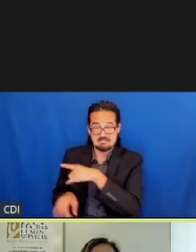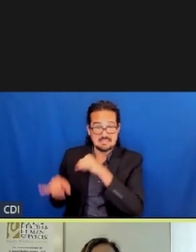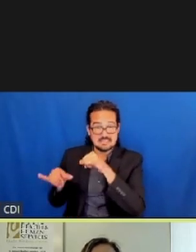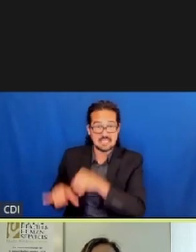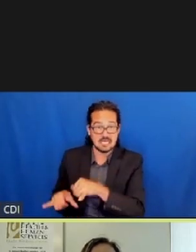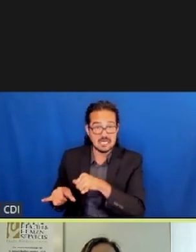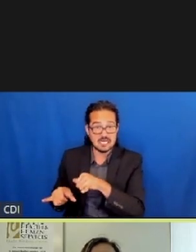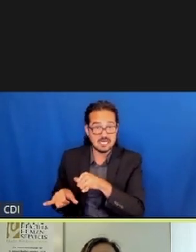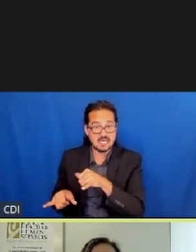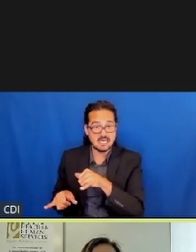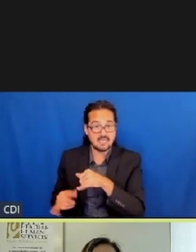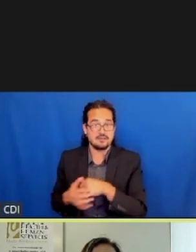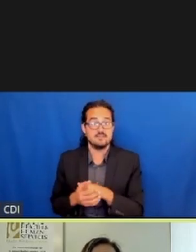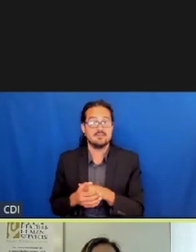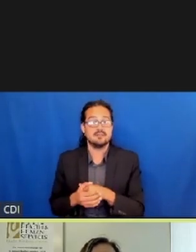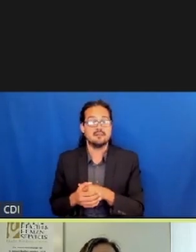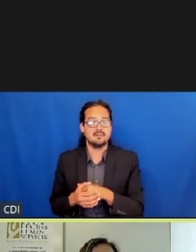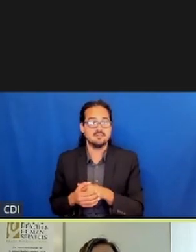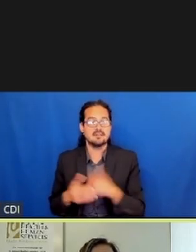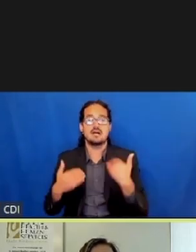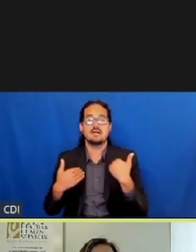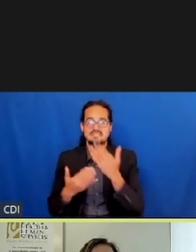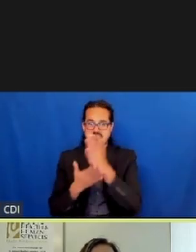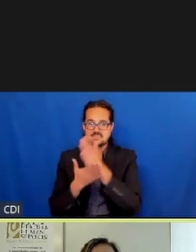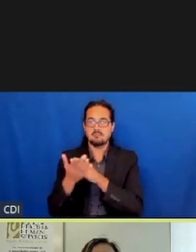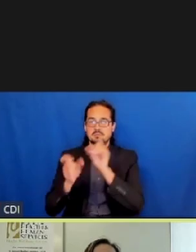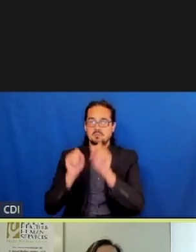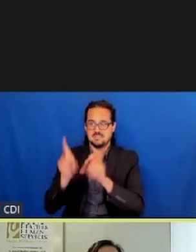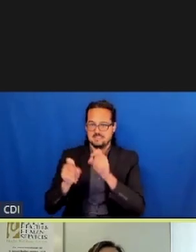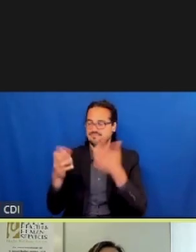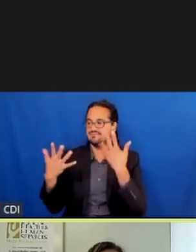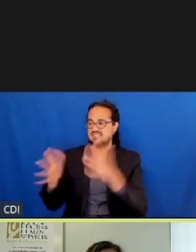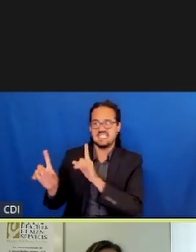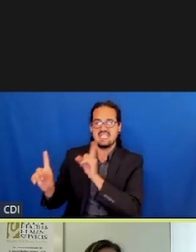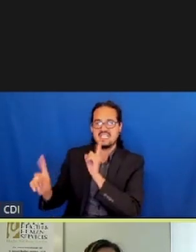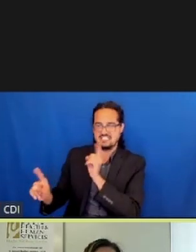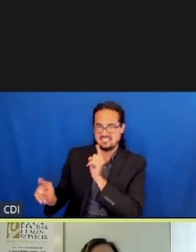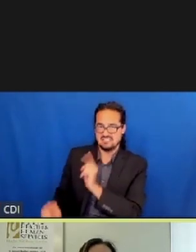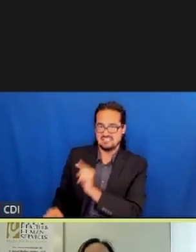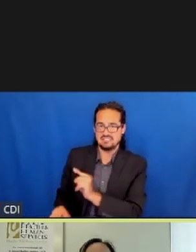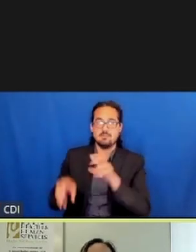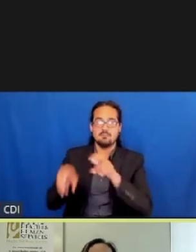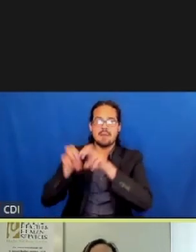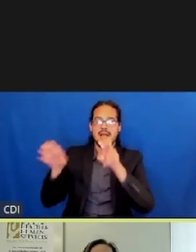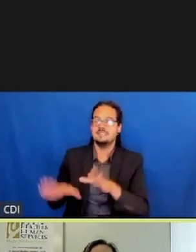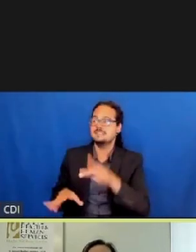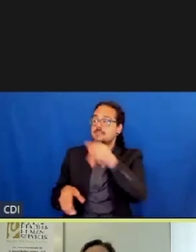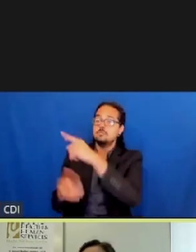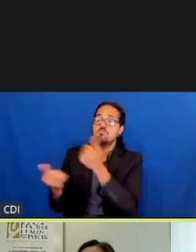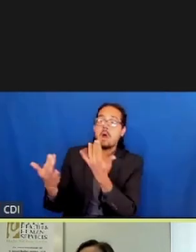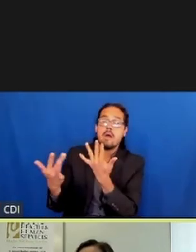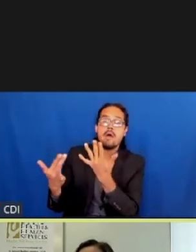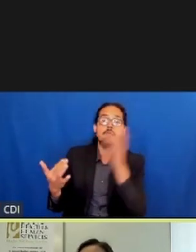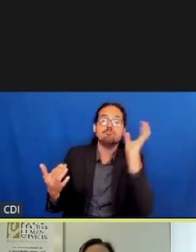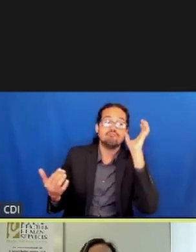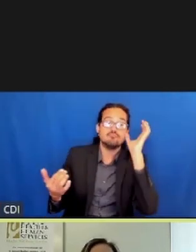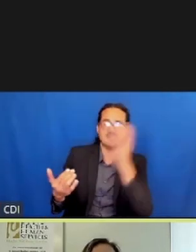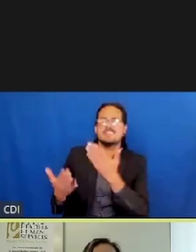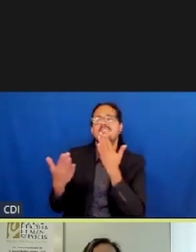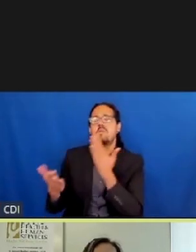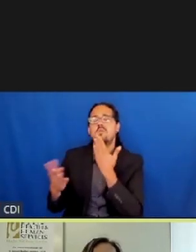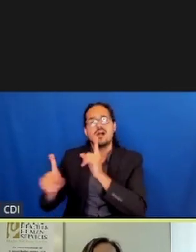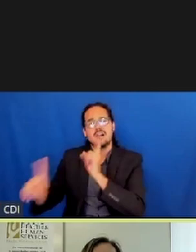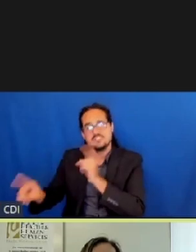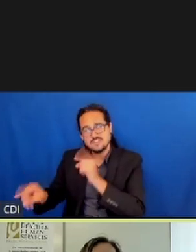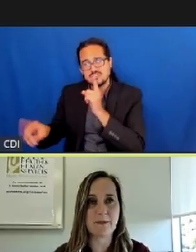of the questions have been answered by our panelists already, so thank you for that, panelists. So let's see if we can tackle a couple